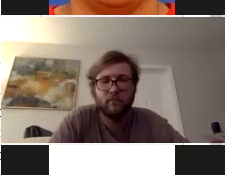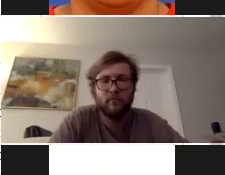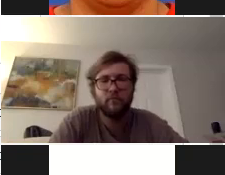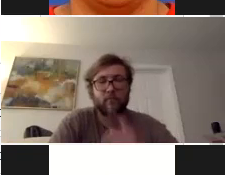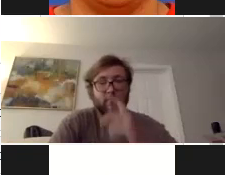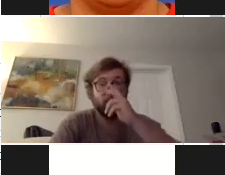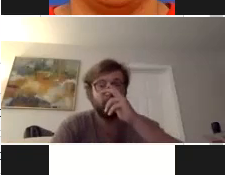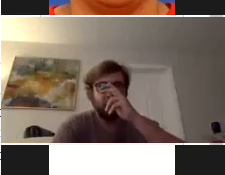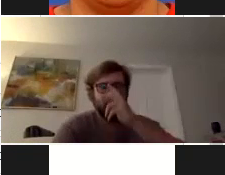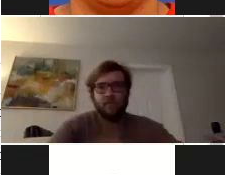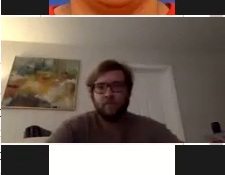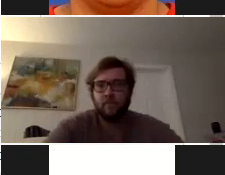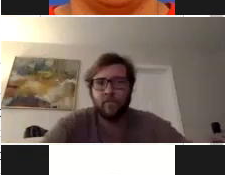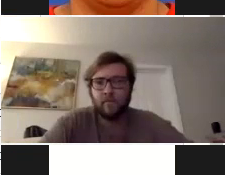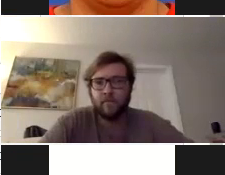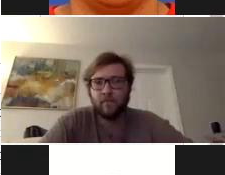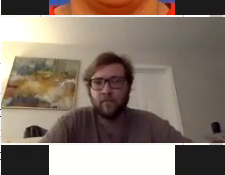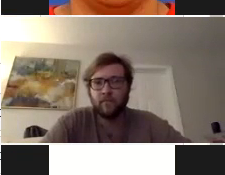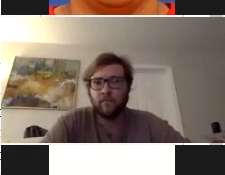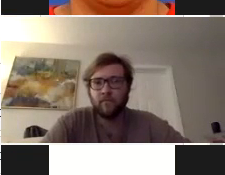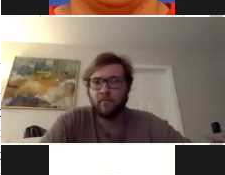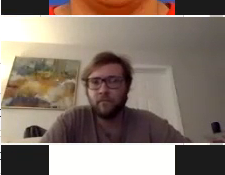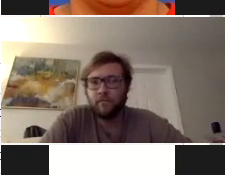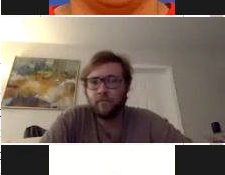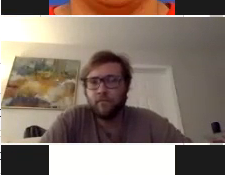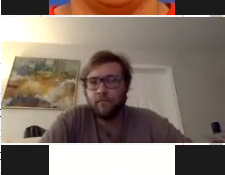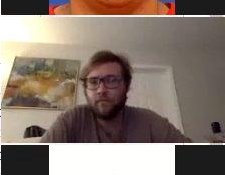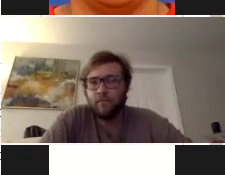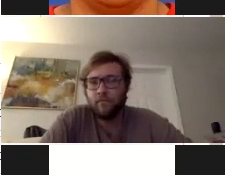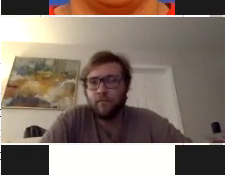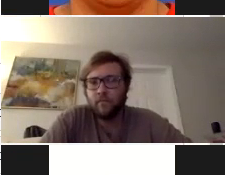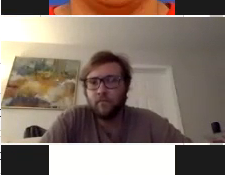So you should be seeing the course homepage.